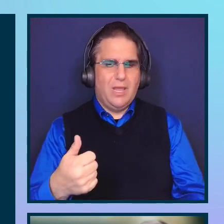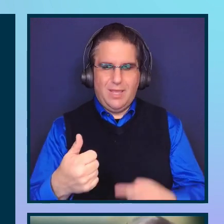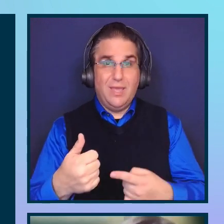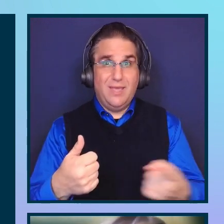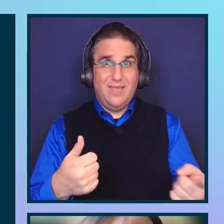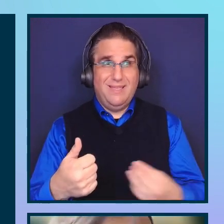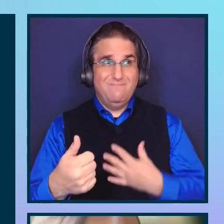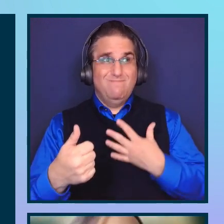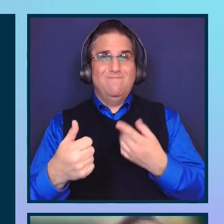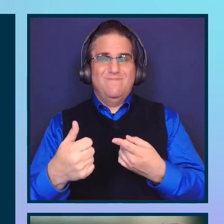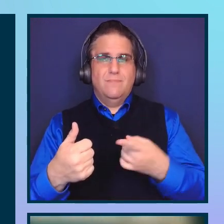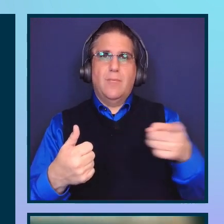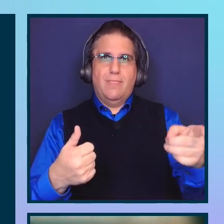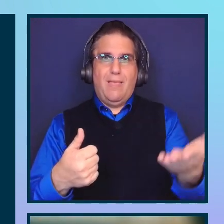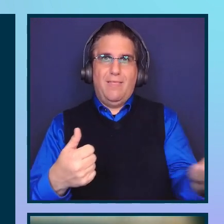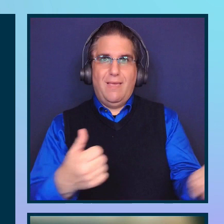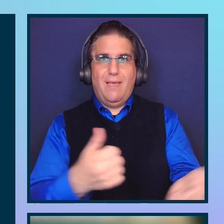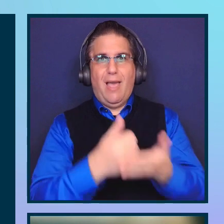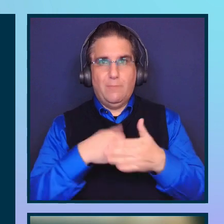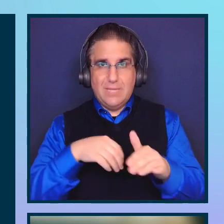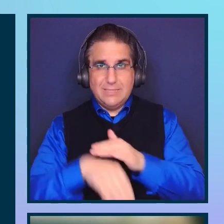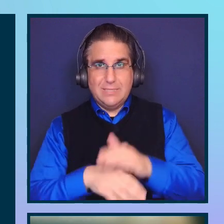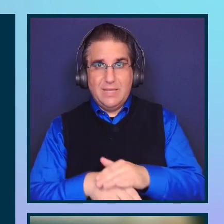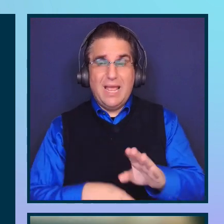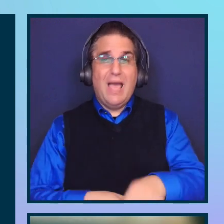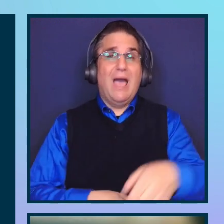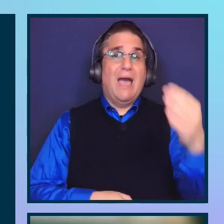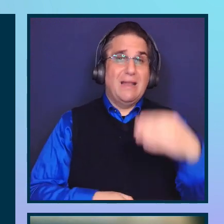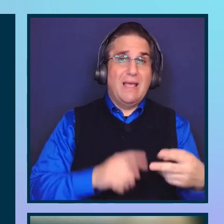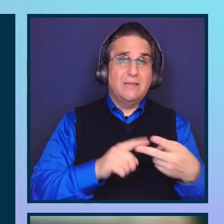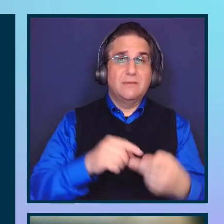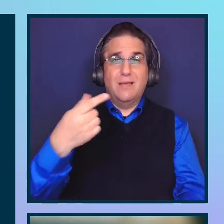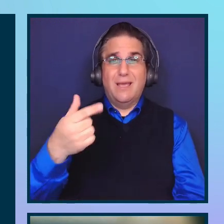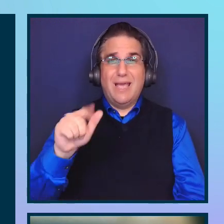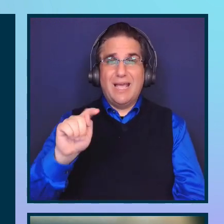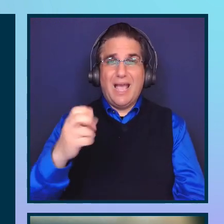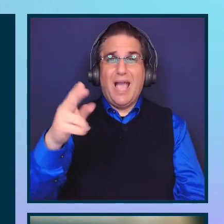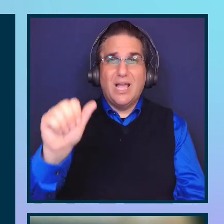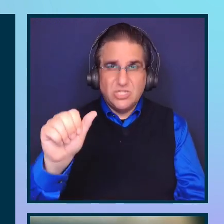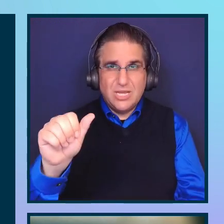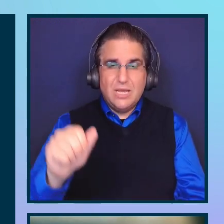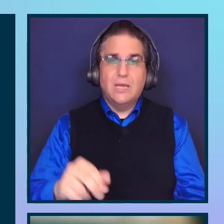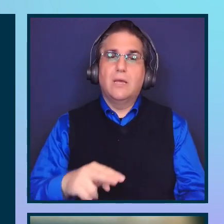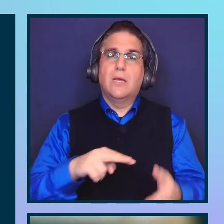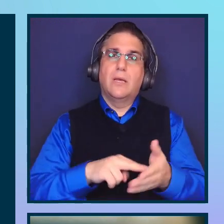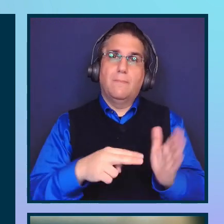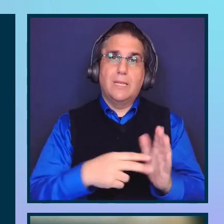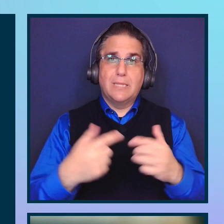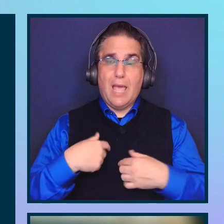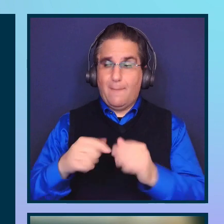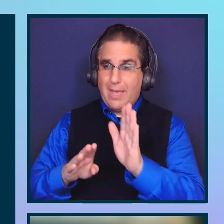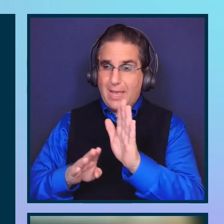terms of accessibility. Whereas a gotcha is something that makes it a lot easier for a developer to make